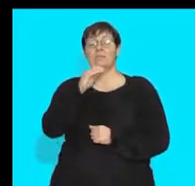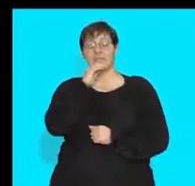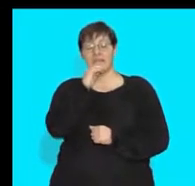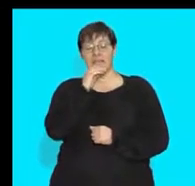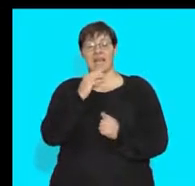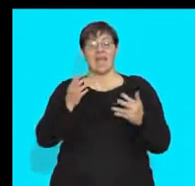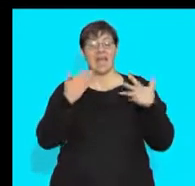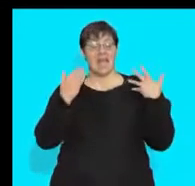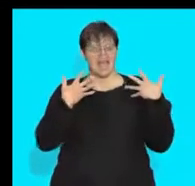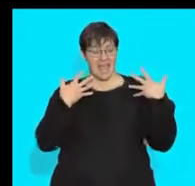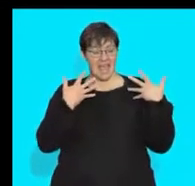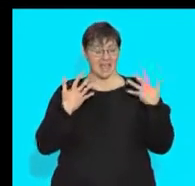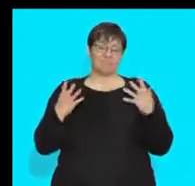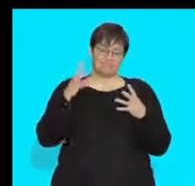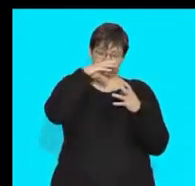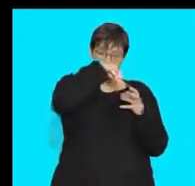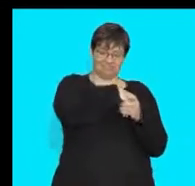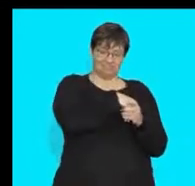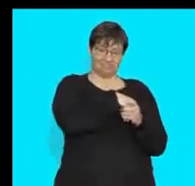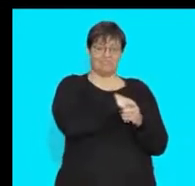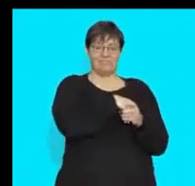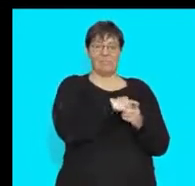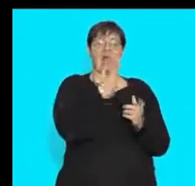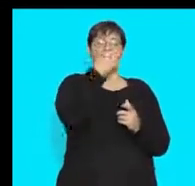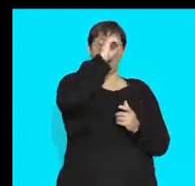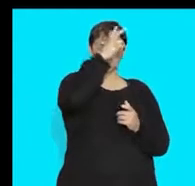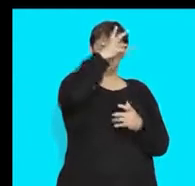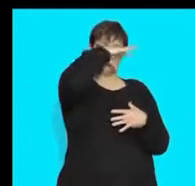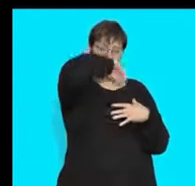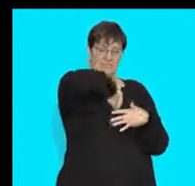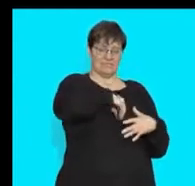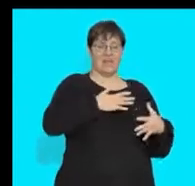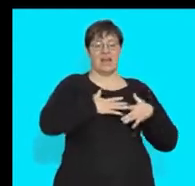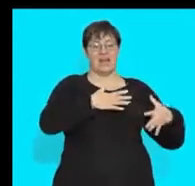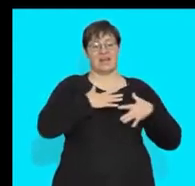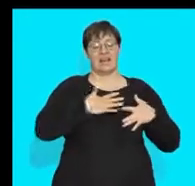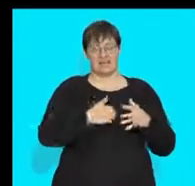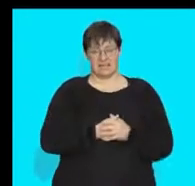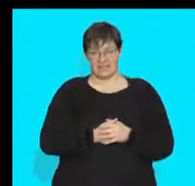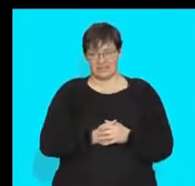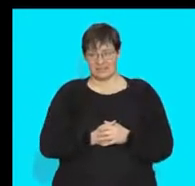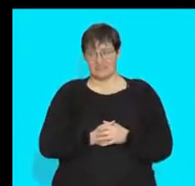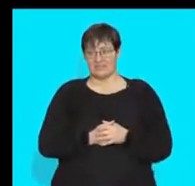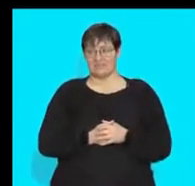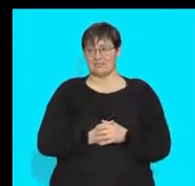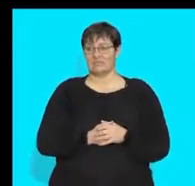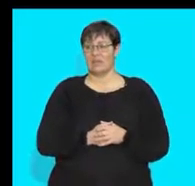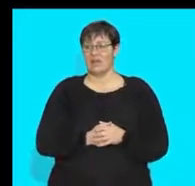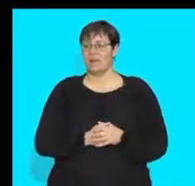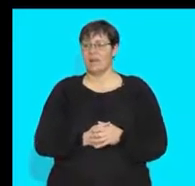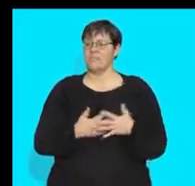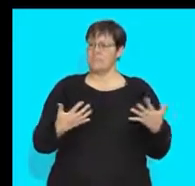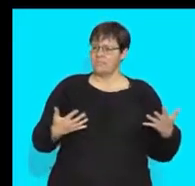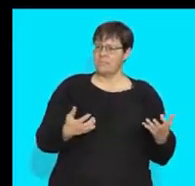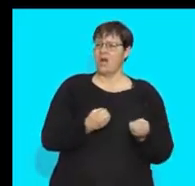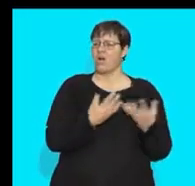move into my lungs. So guys, there we go. Question number 1. It's a long question.